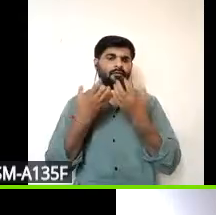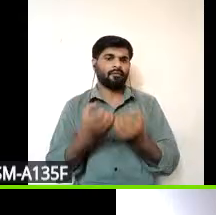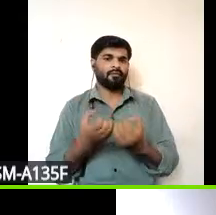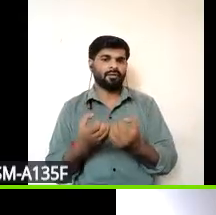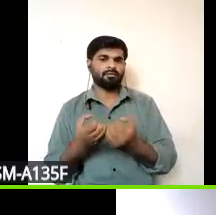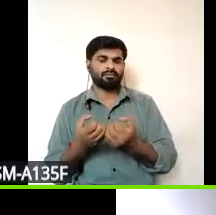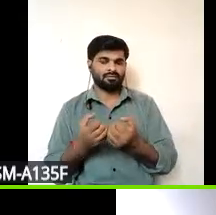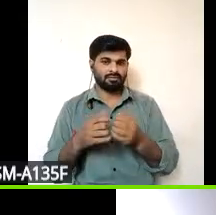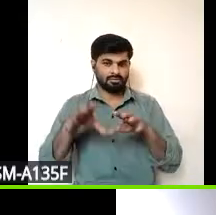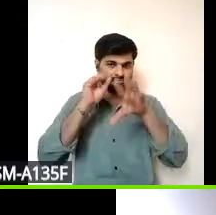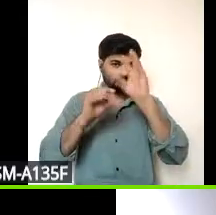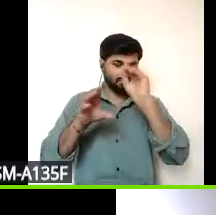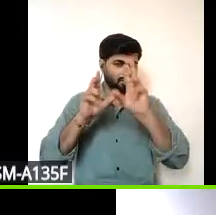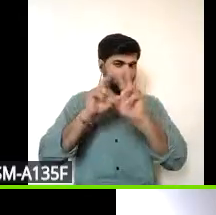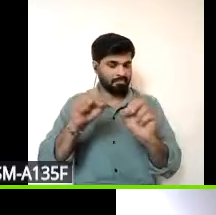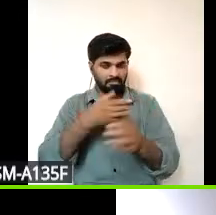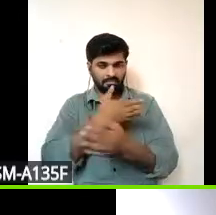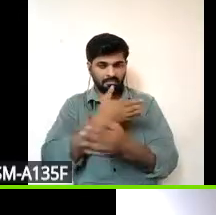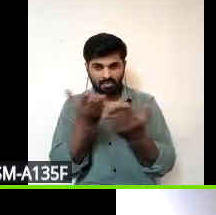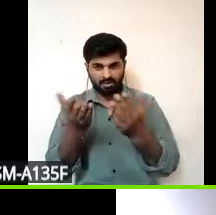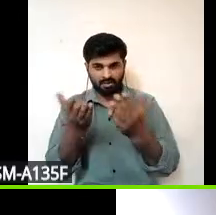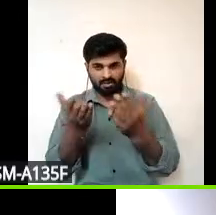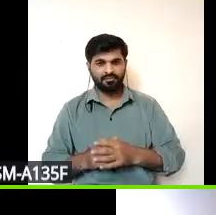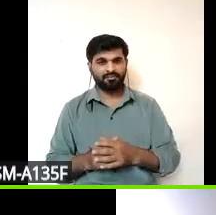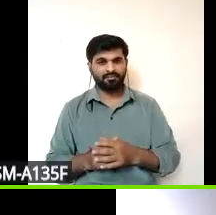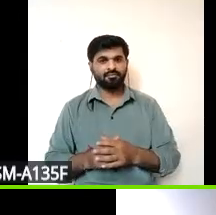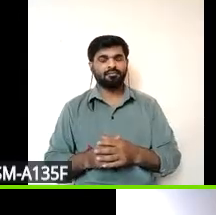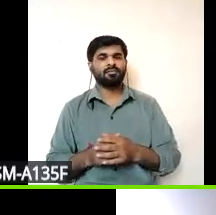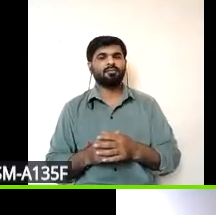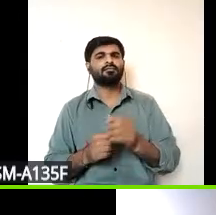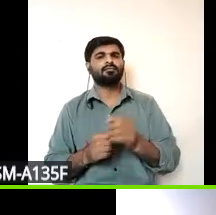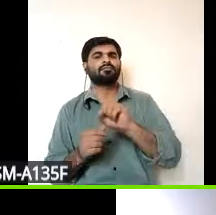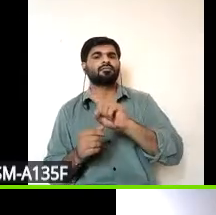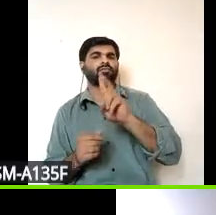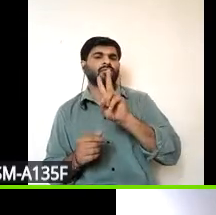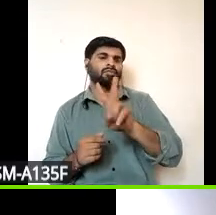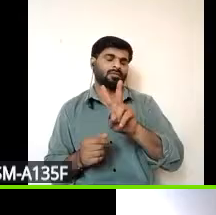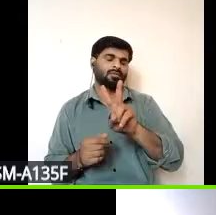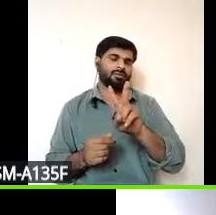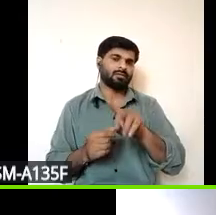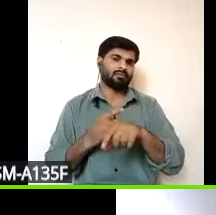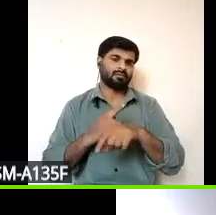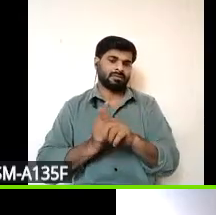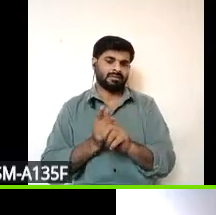from you. We were around 12 minutes or so. So I mean, if you